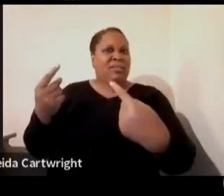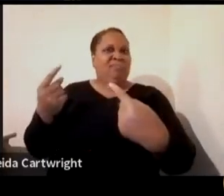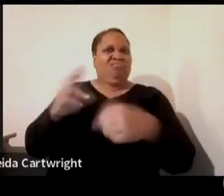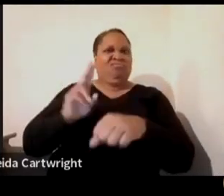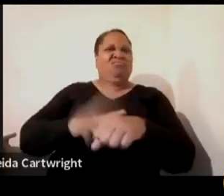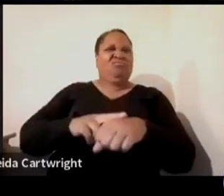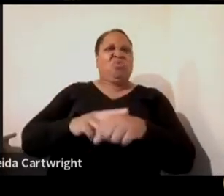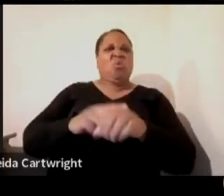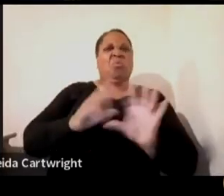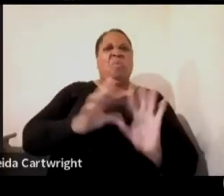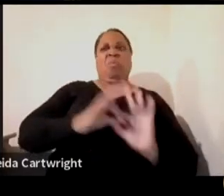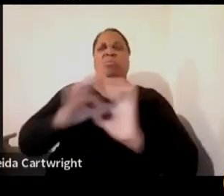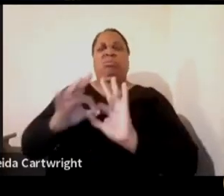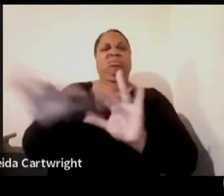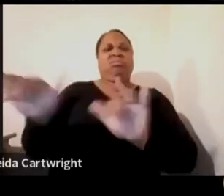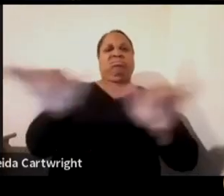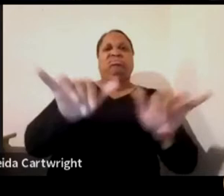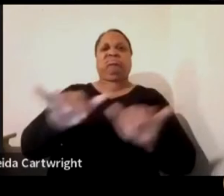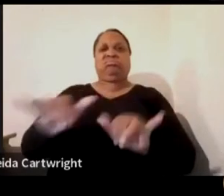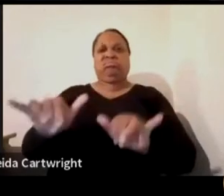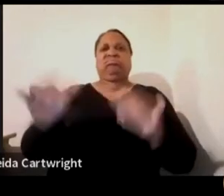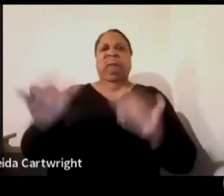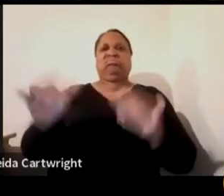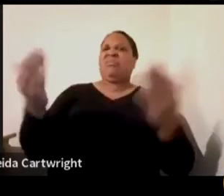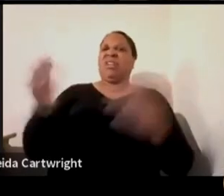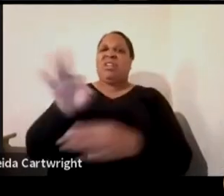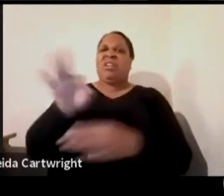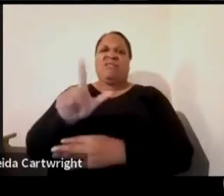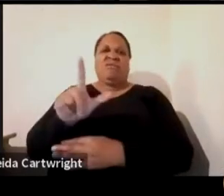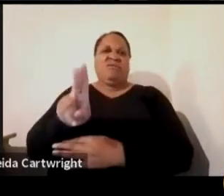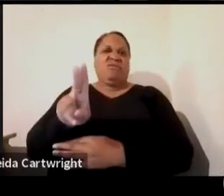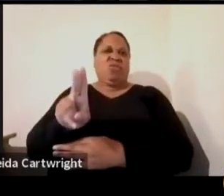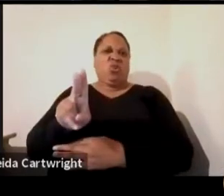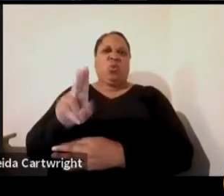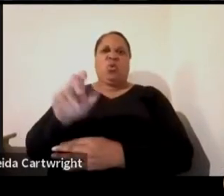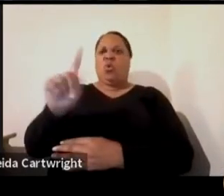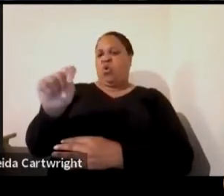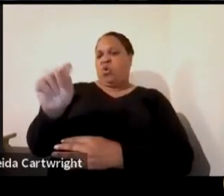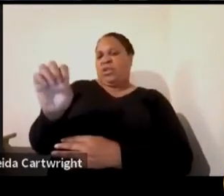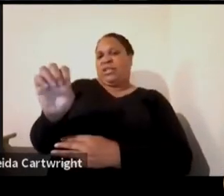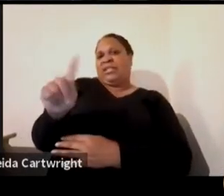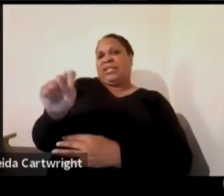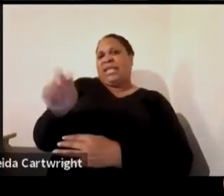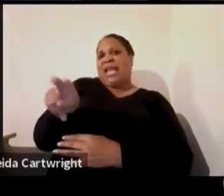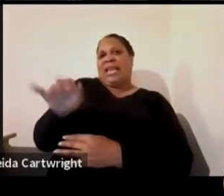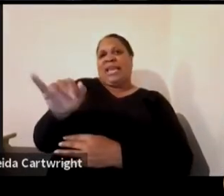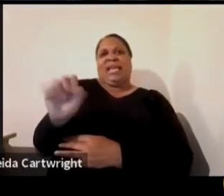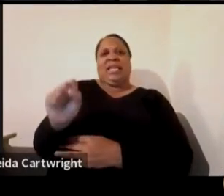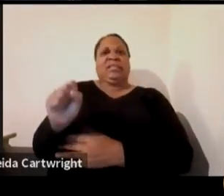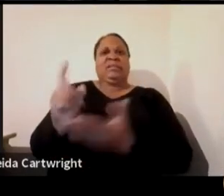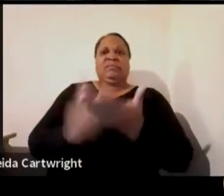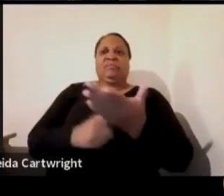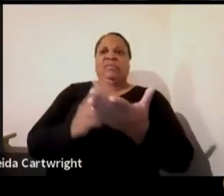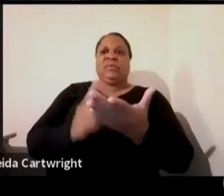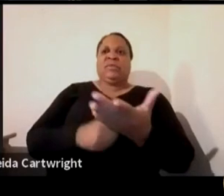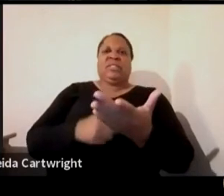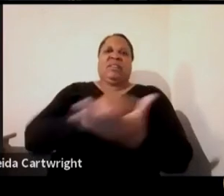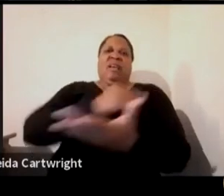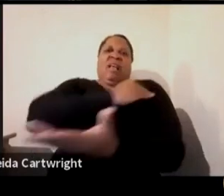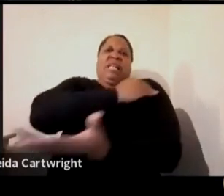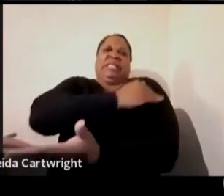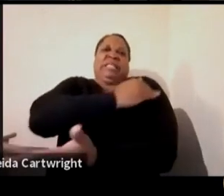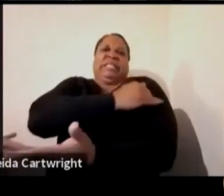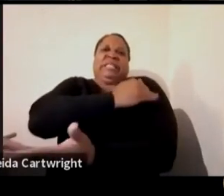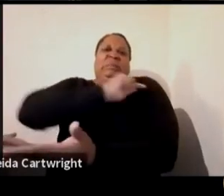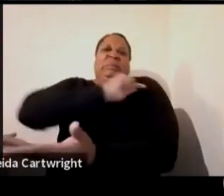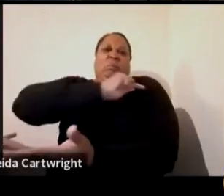other vaccines when you have, whether it be your flu shot or your tetanus shot, you can expect sometimes some soreness and itching redness around